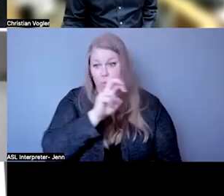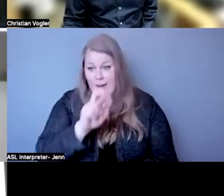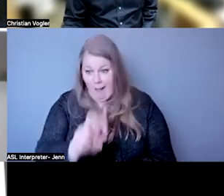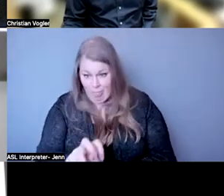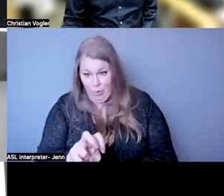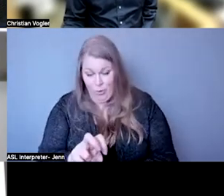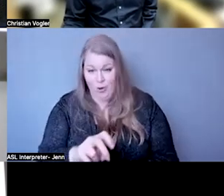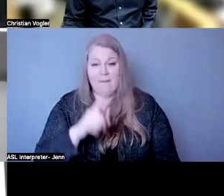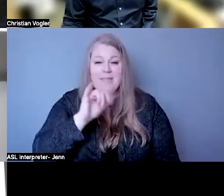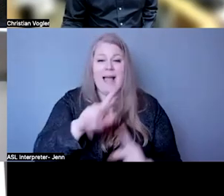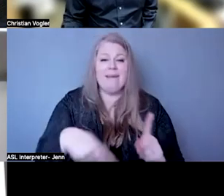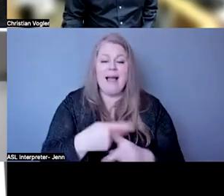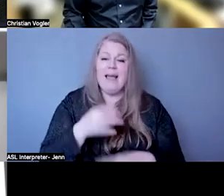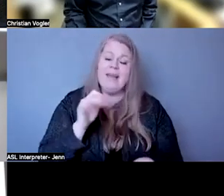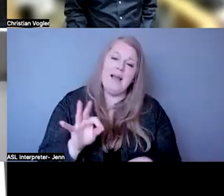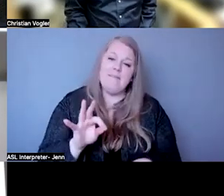these